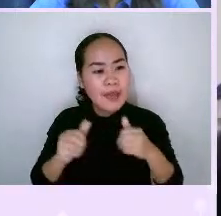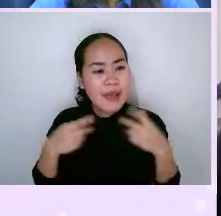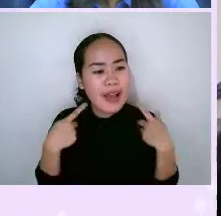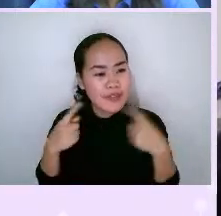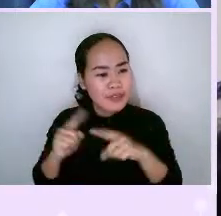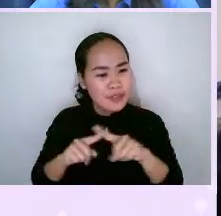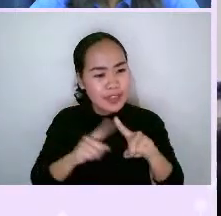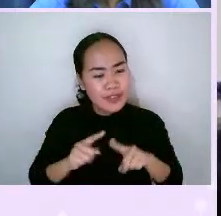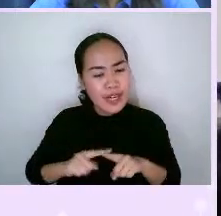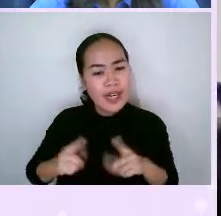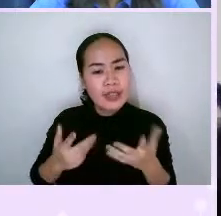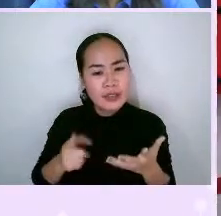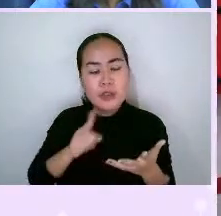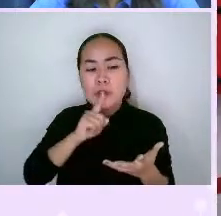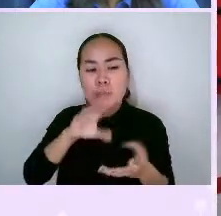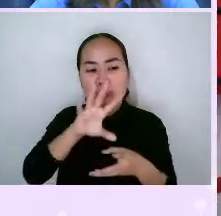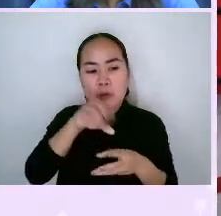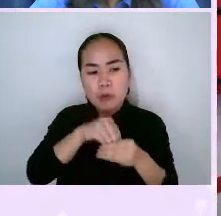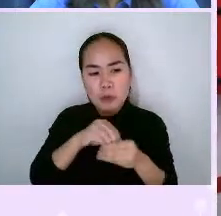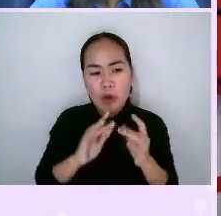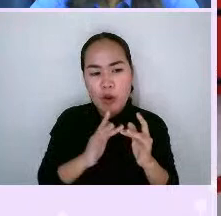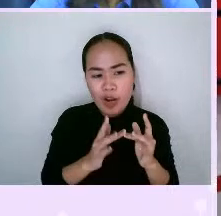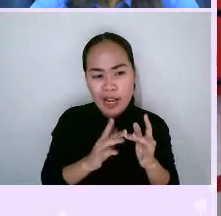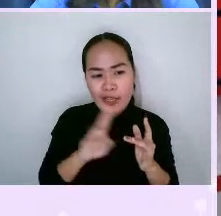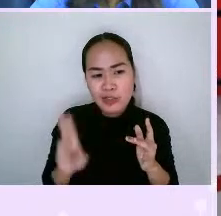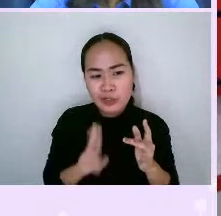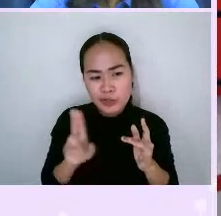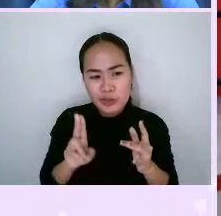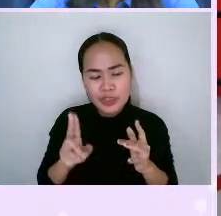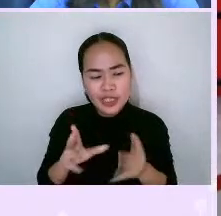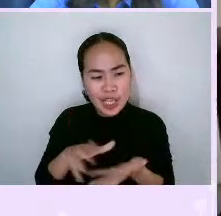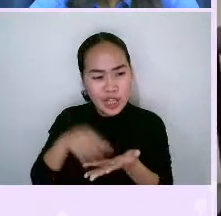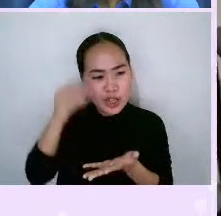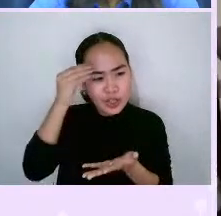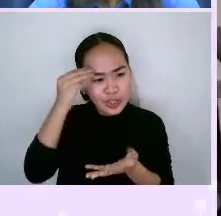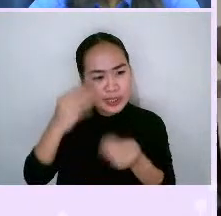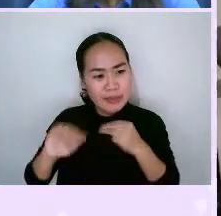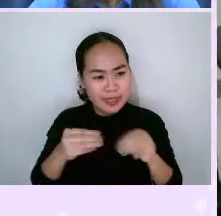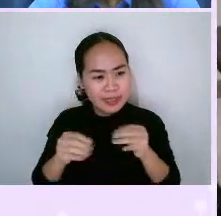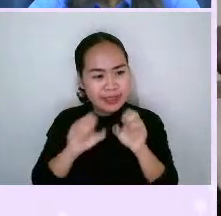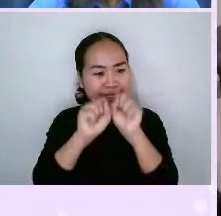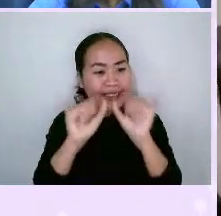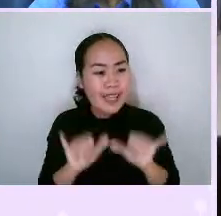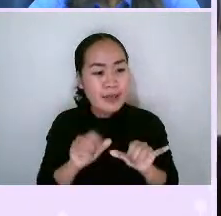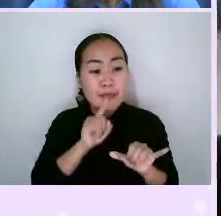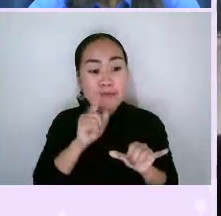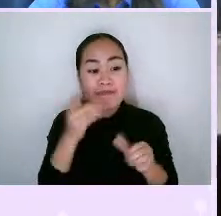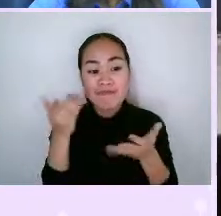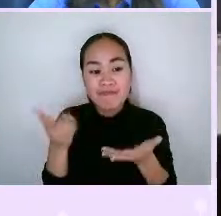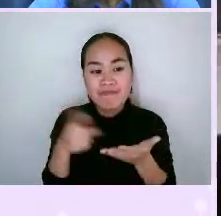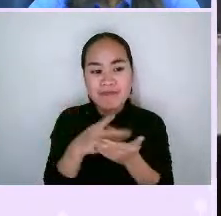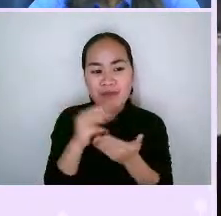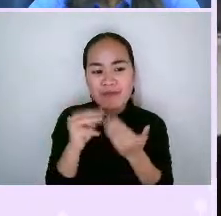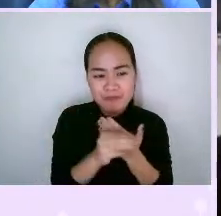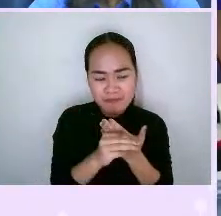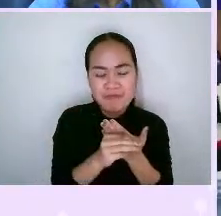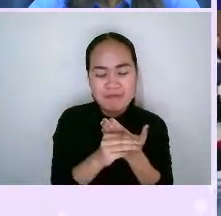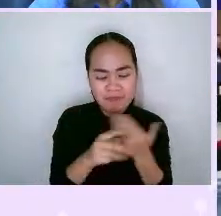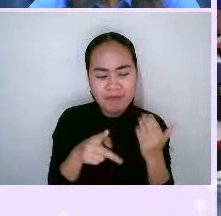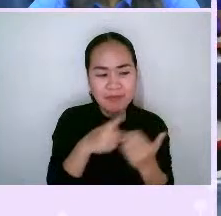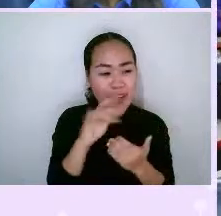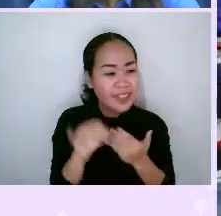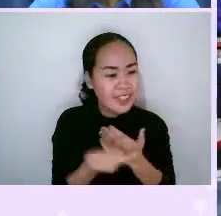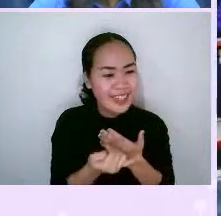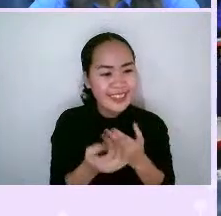online and blended learning through the learning management systems. With these programs and projects, the